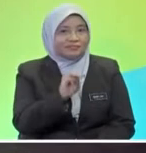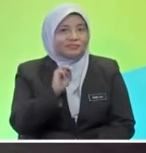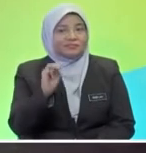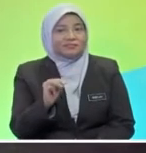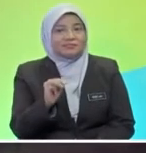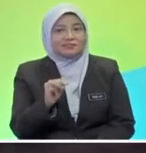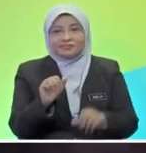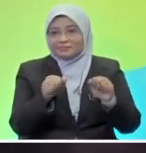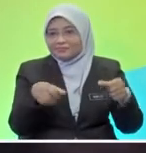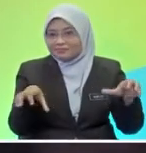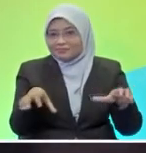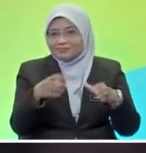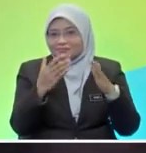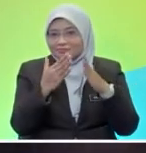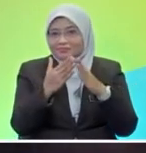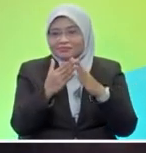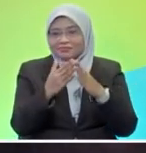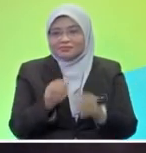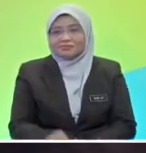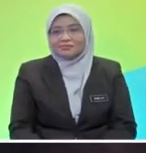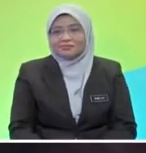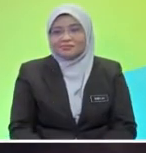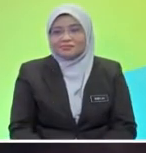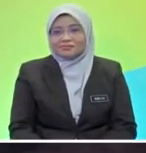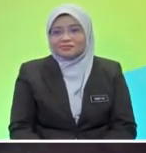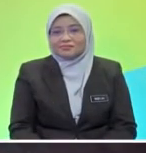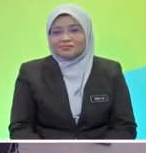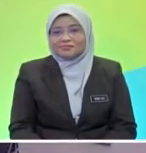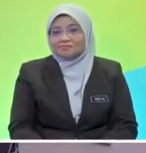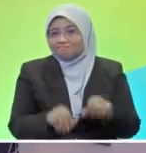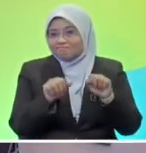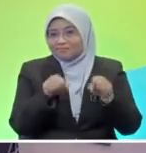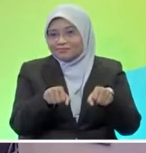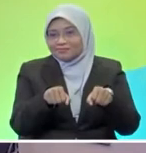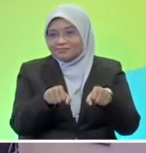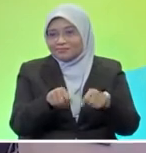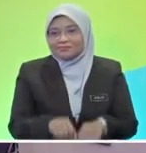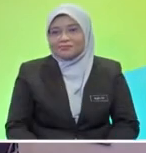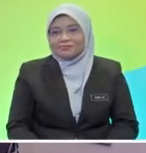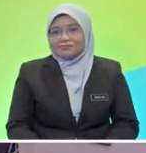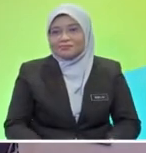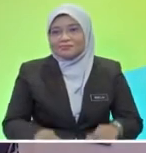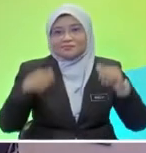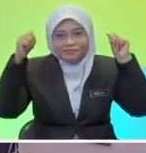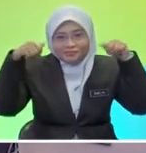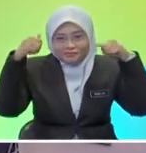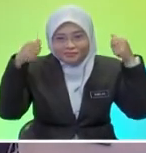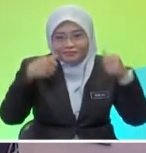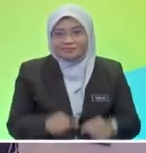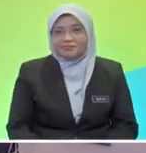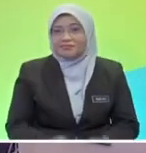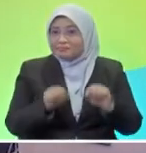Shafiqah, very good. So you can squat, you can gallop, you can walk. Yes.